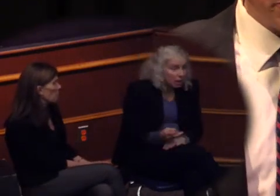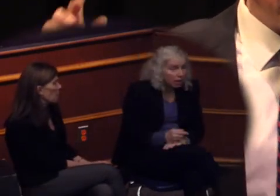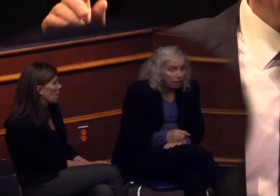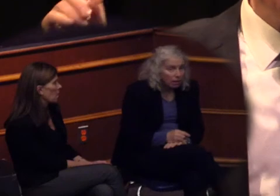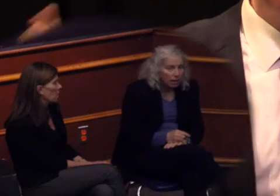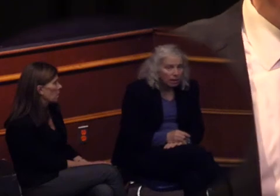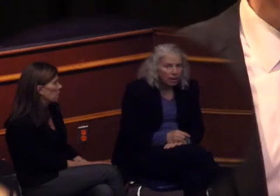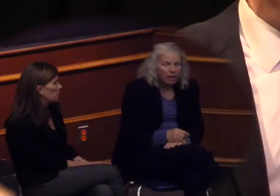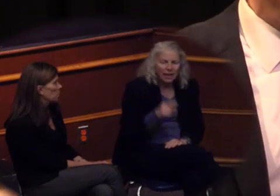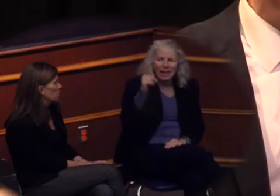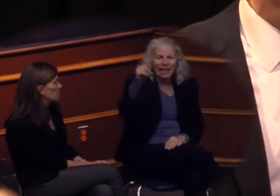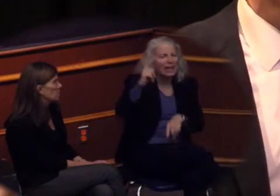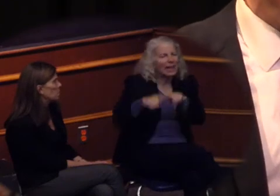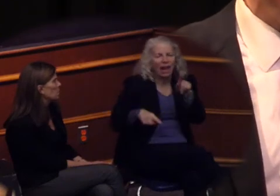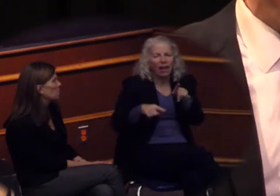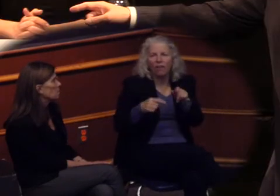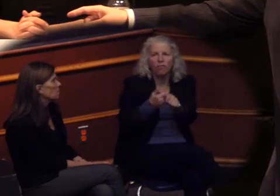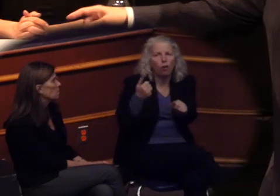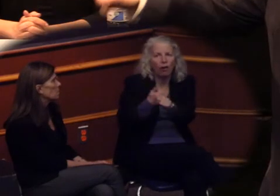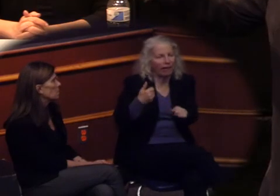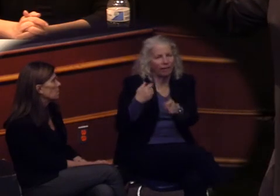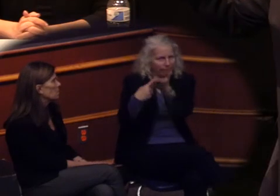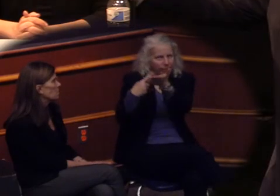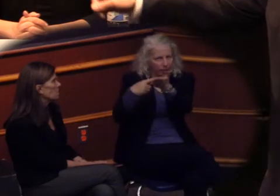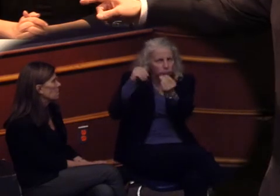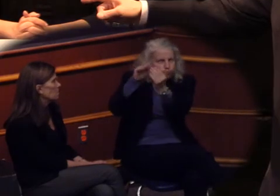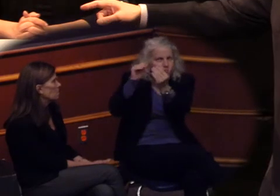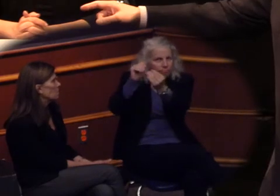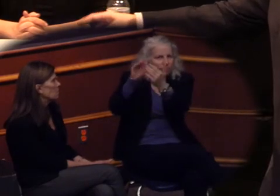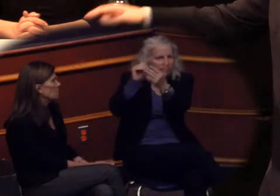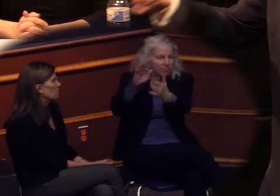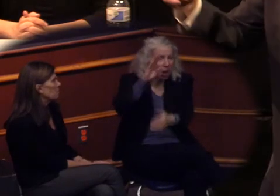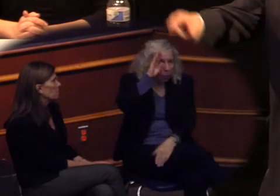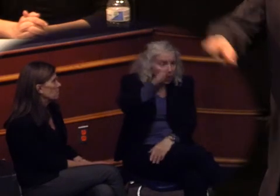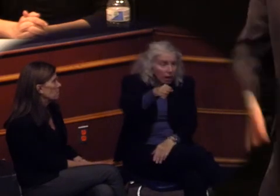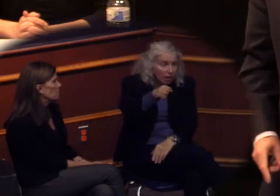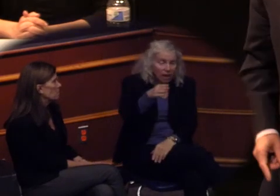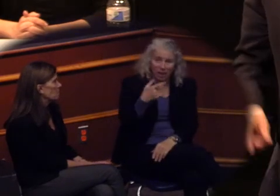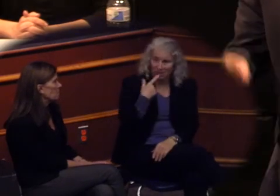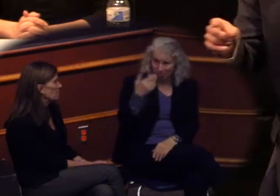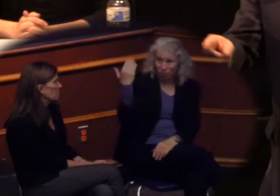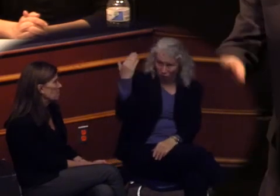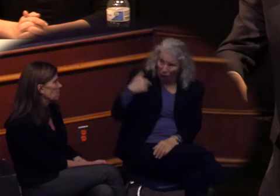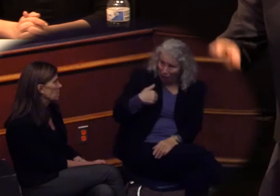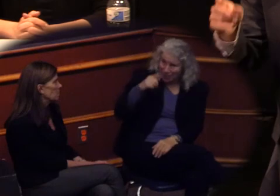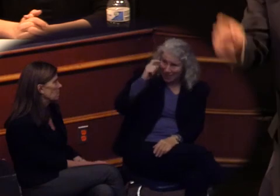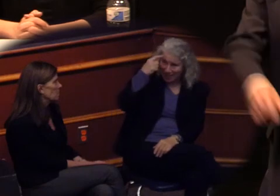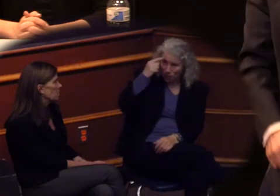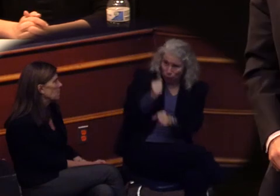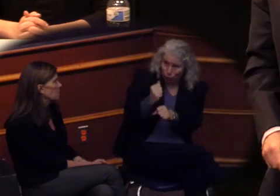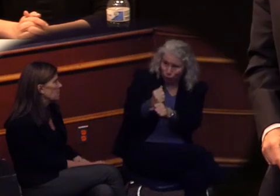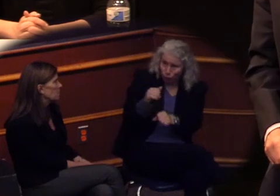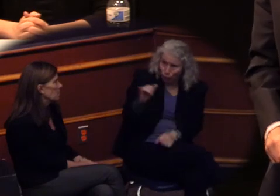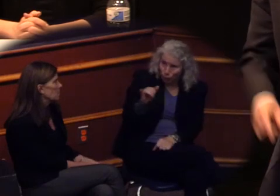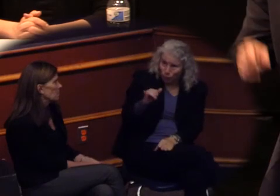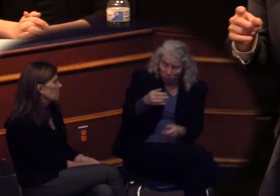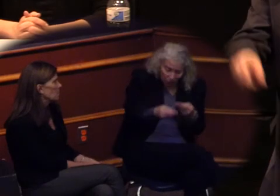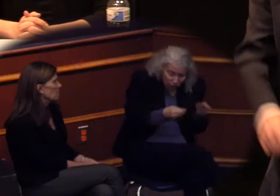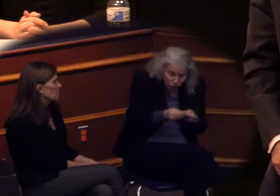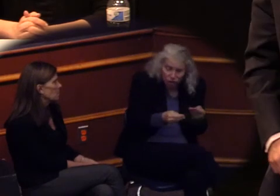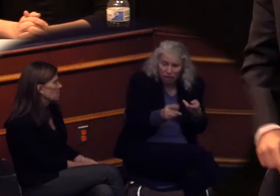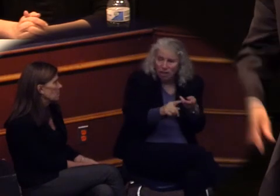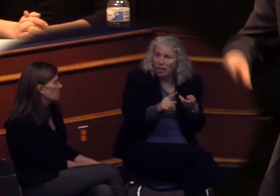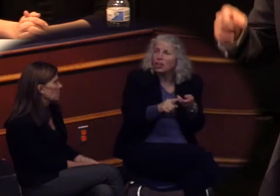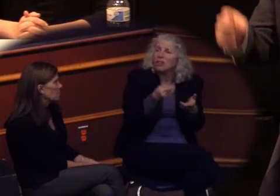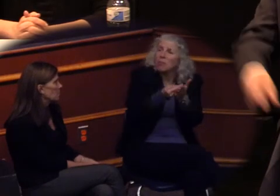He won't be able to get away with that with me. I'll be able to go toe to toe with him and say, hey, when I was there managing the state budget during much tougher times, the great